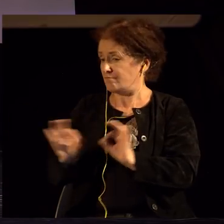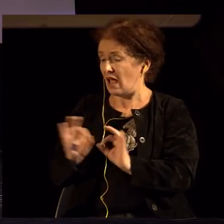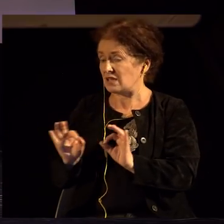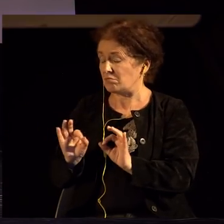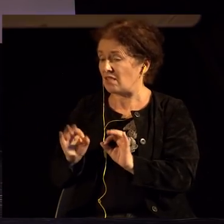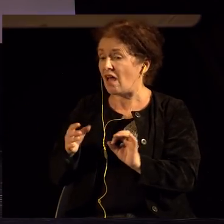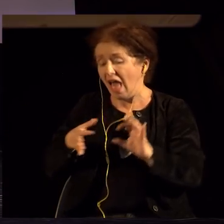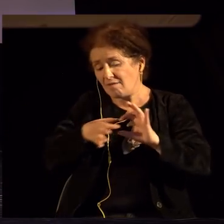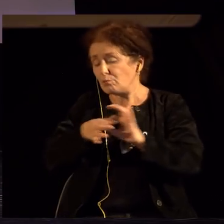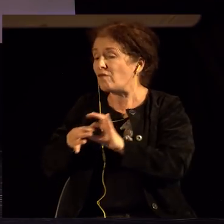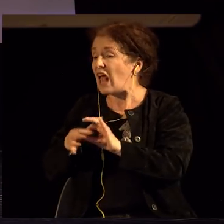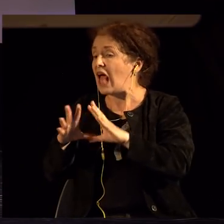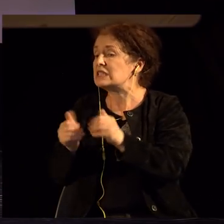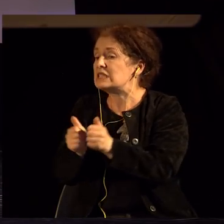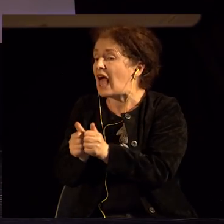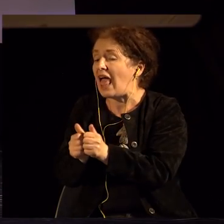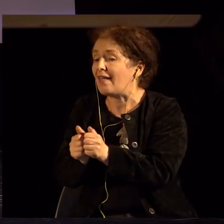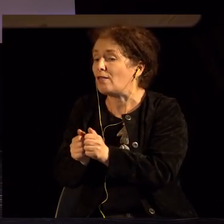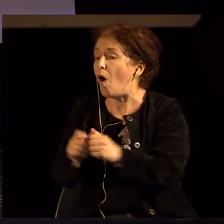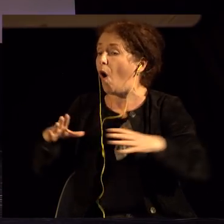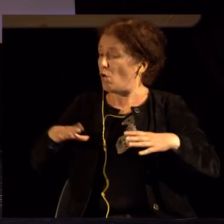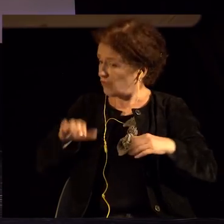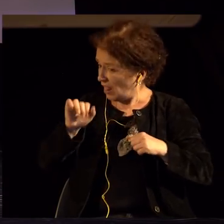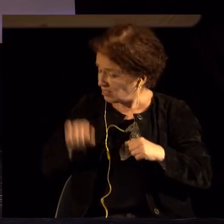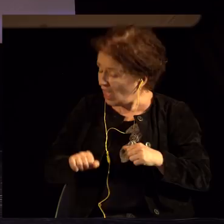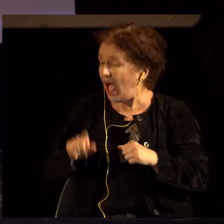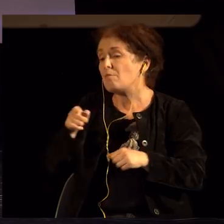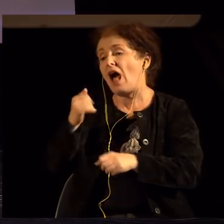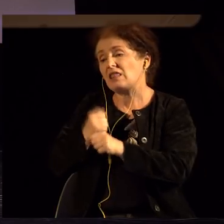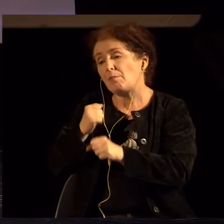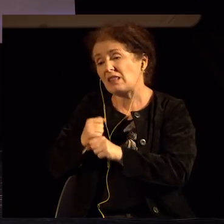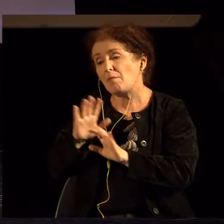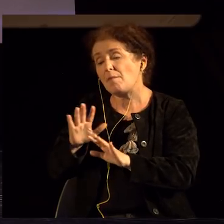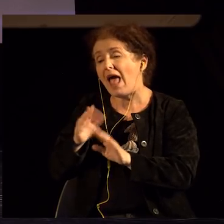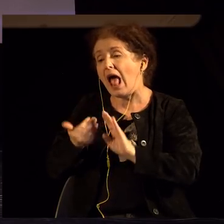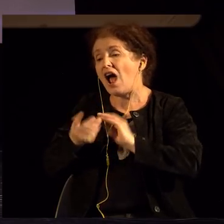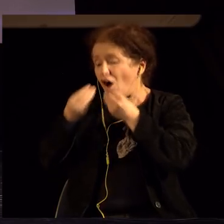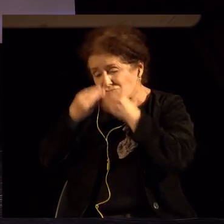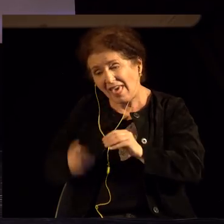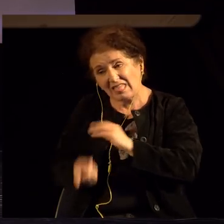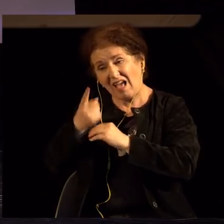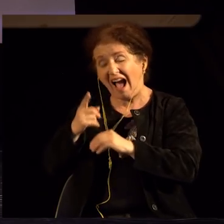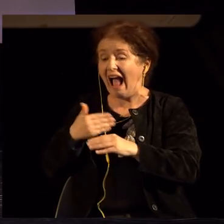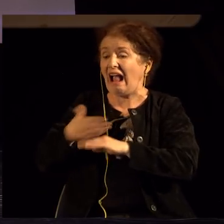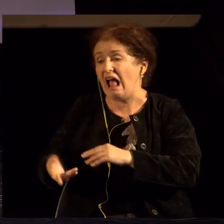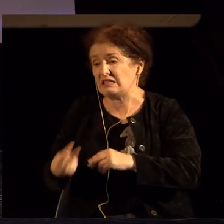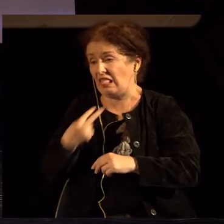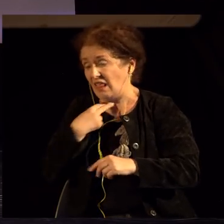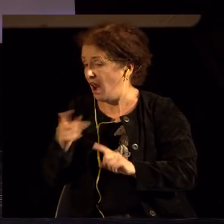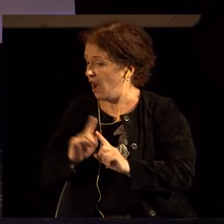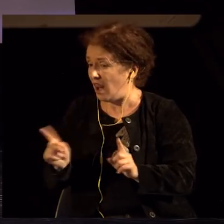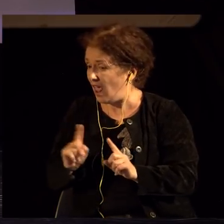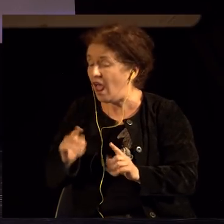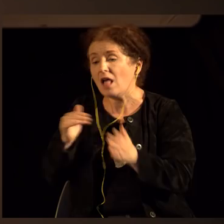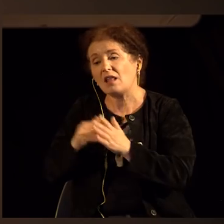So, yes, we need to work with harm prevention, but we also need to work with giving young people the tools to